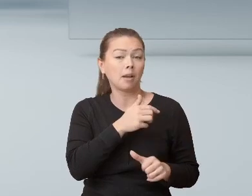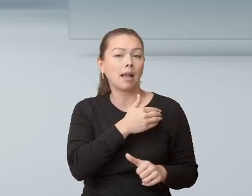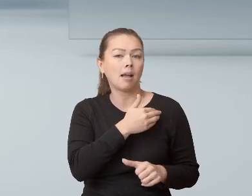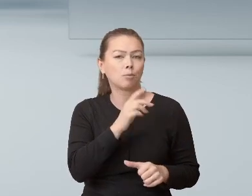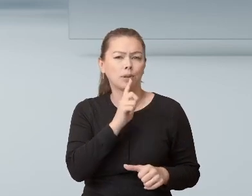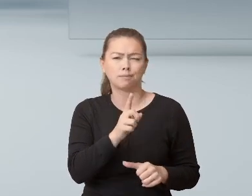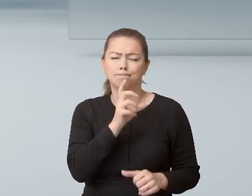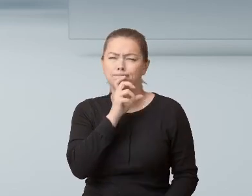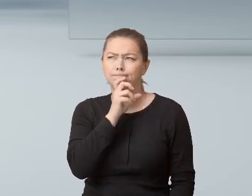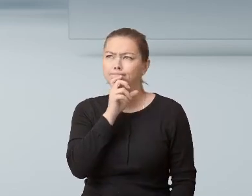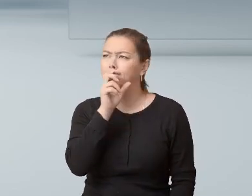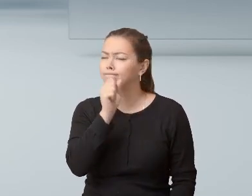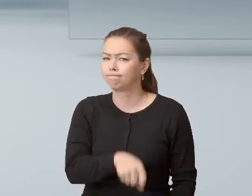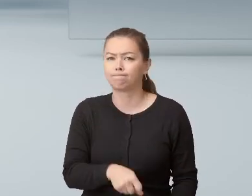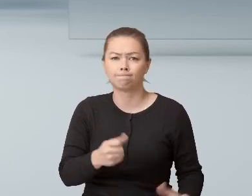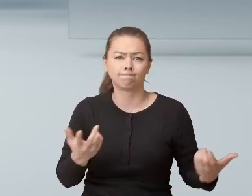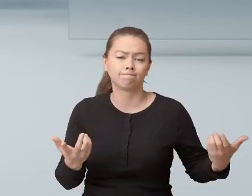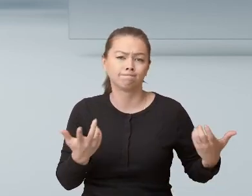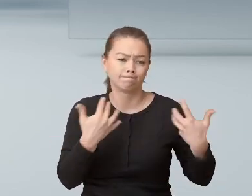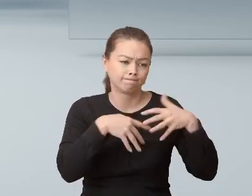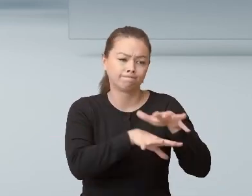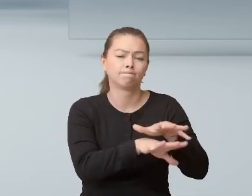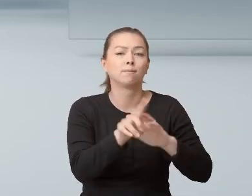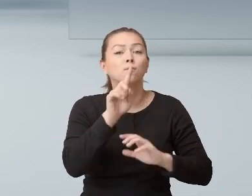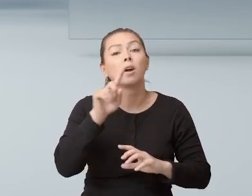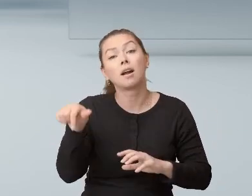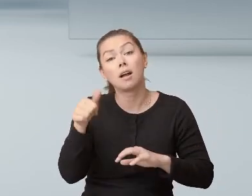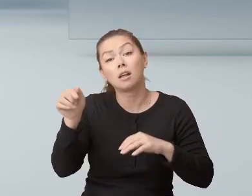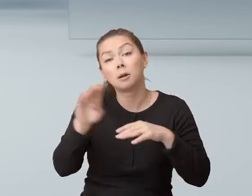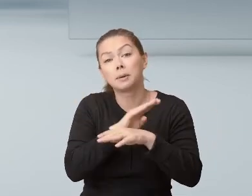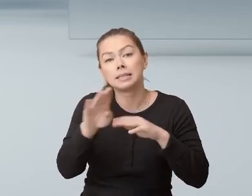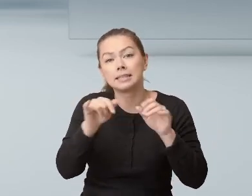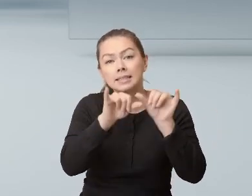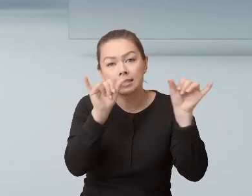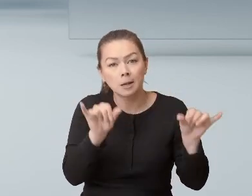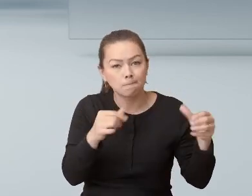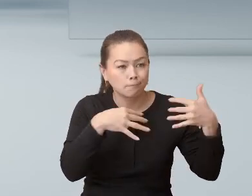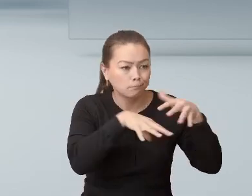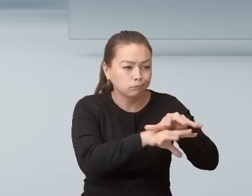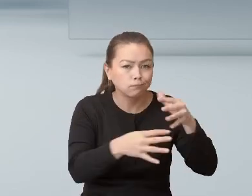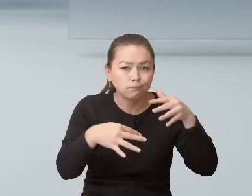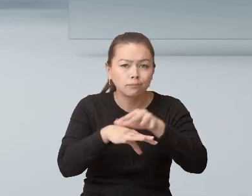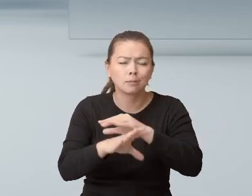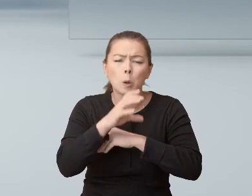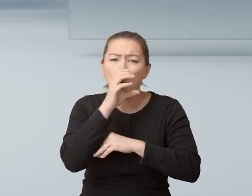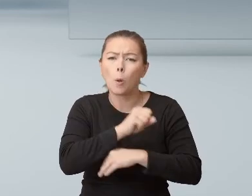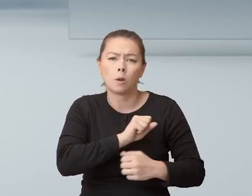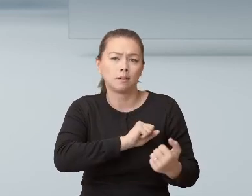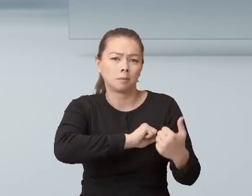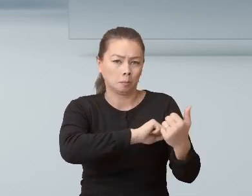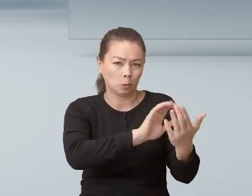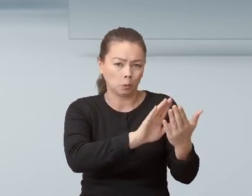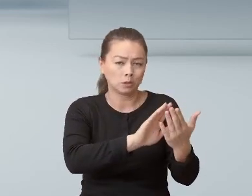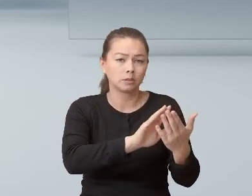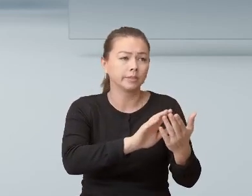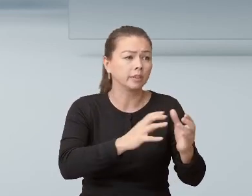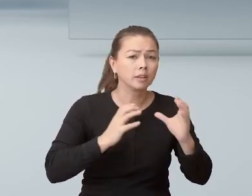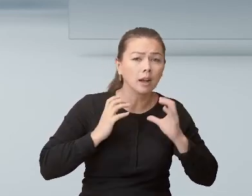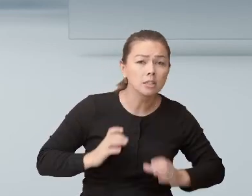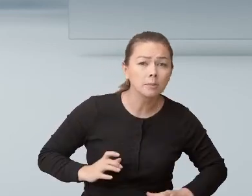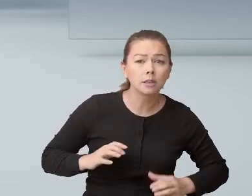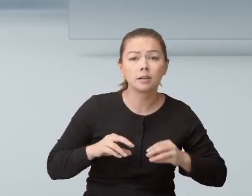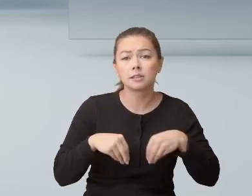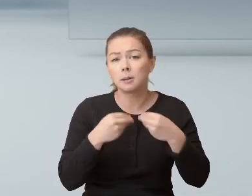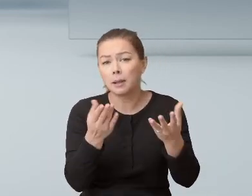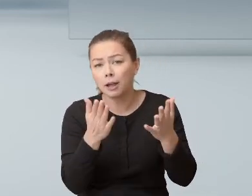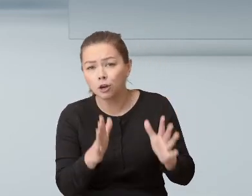business systems, but also between your customers and your suppliers. Newer systems have very sophisticated, very